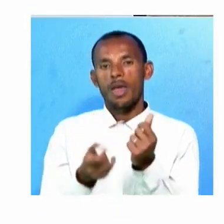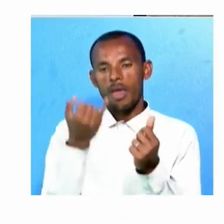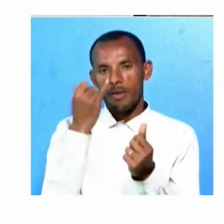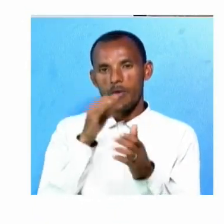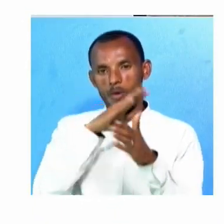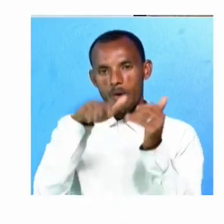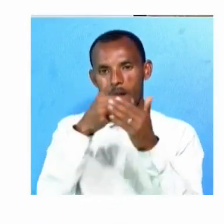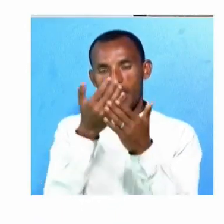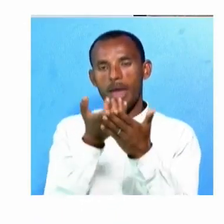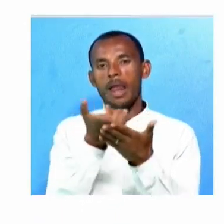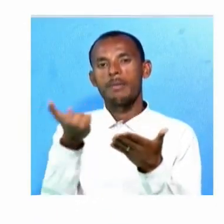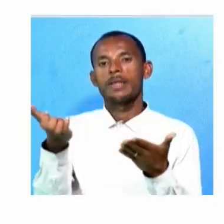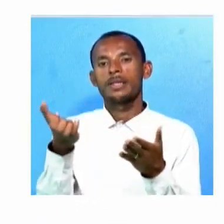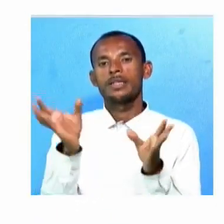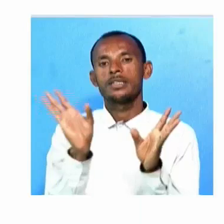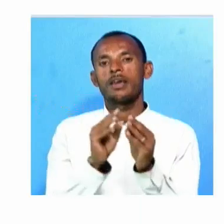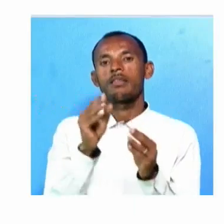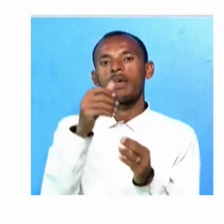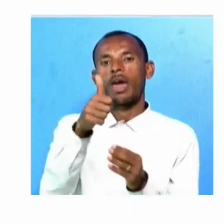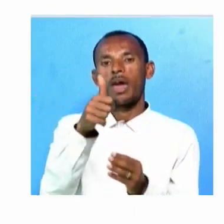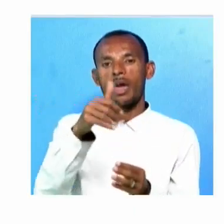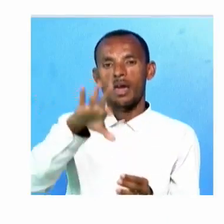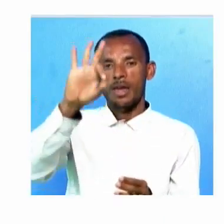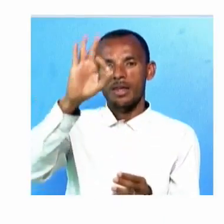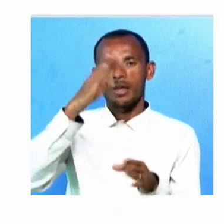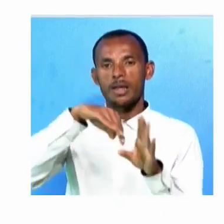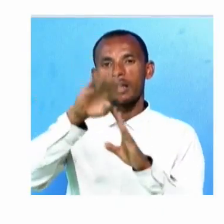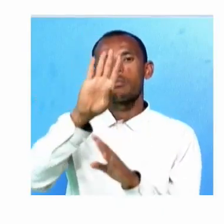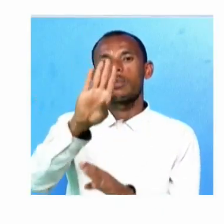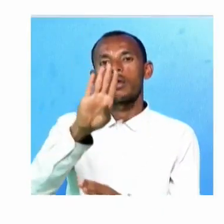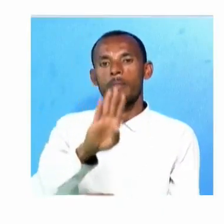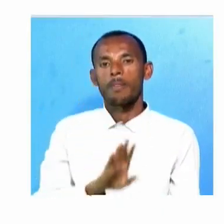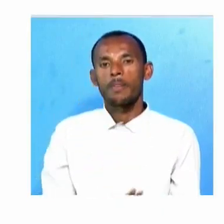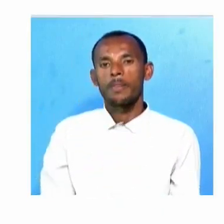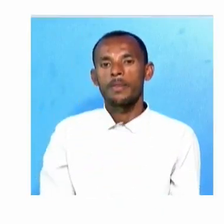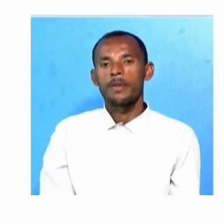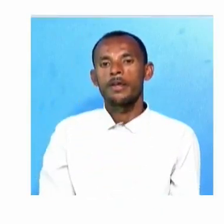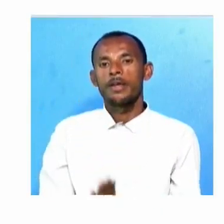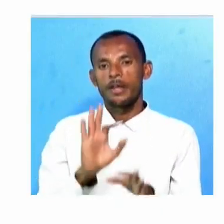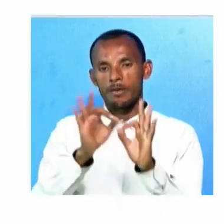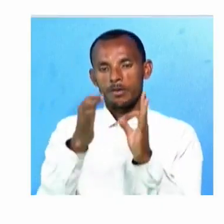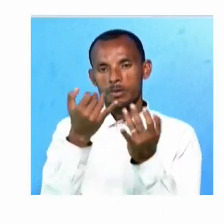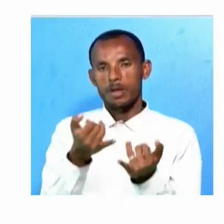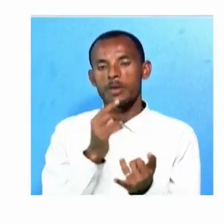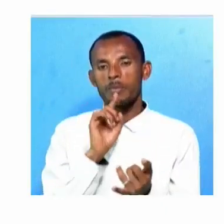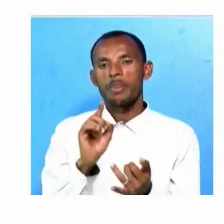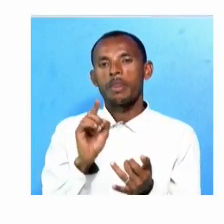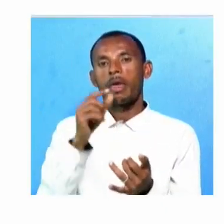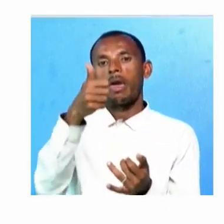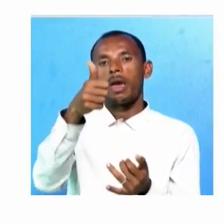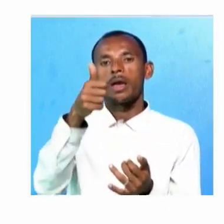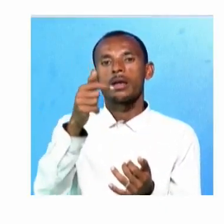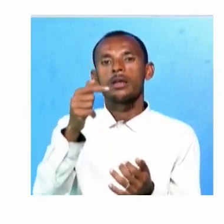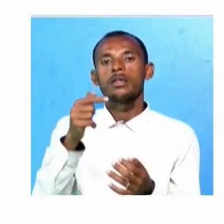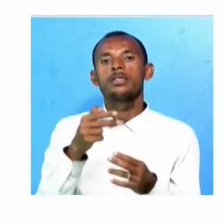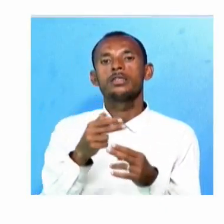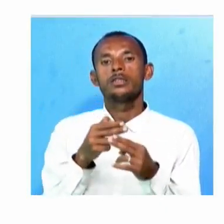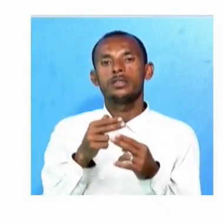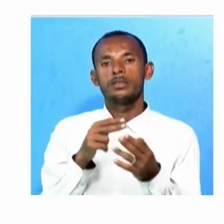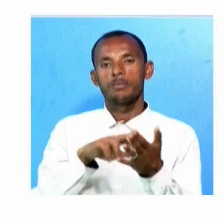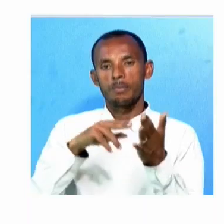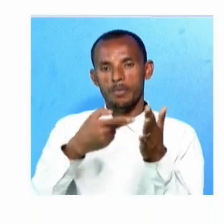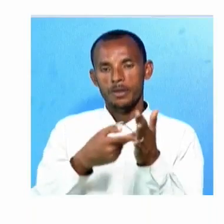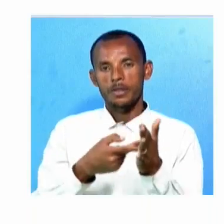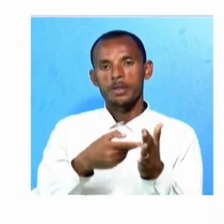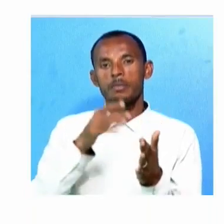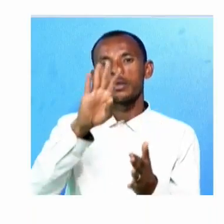all elements of set A are found in B. That's the definition. So A is said to be a subset of